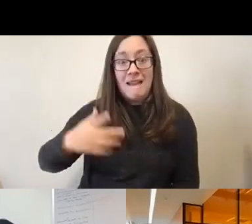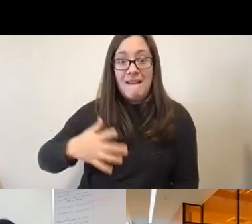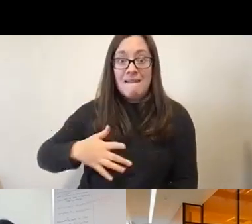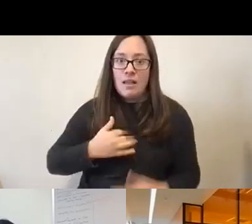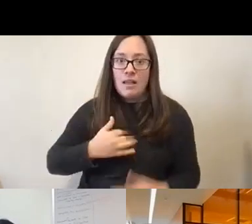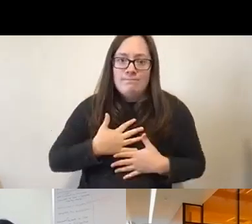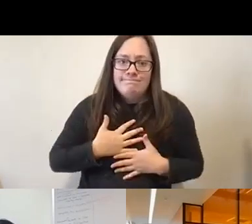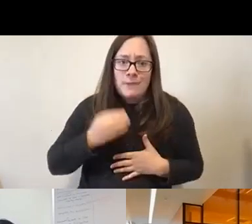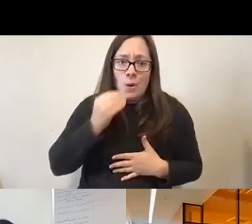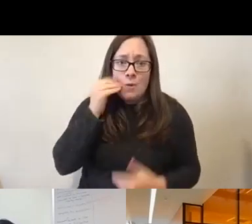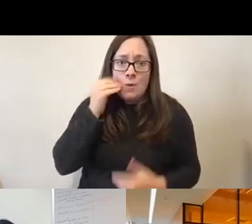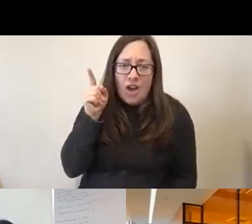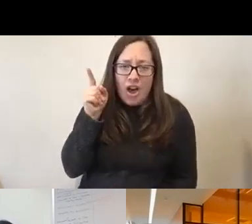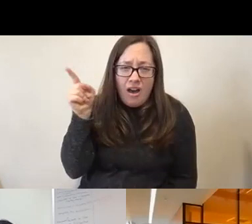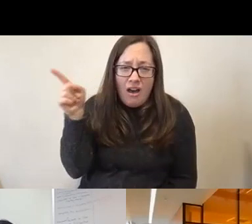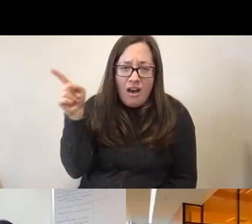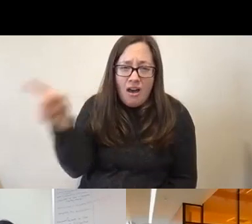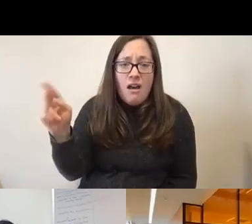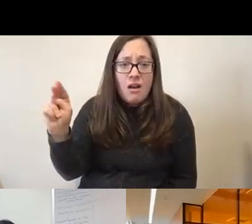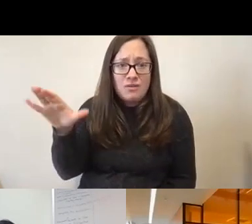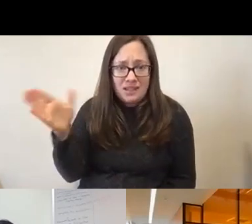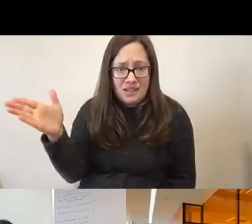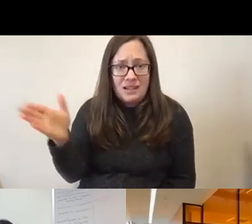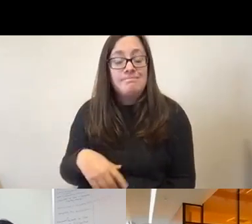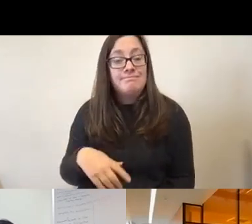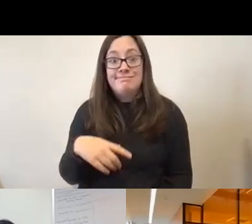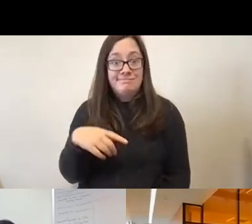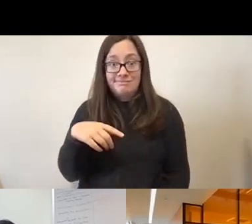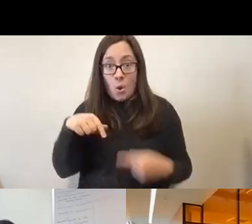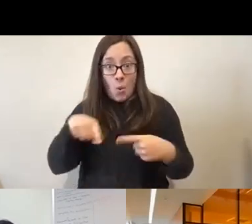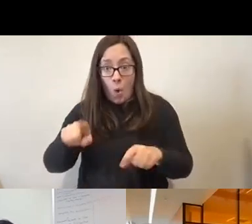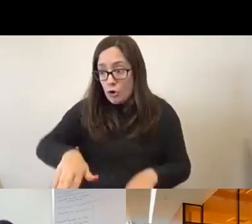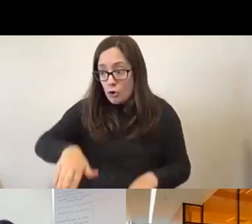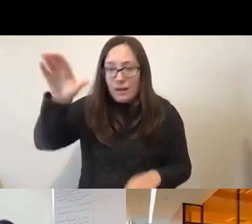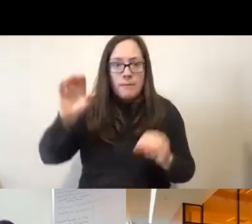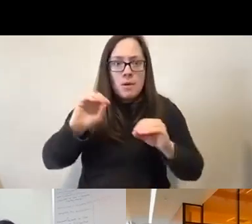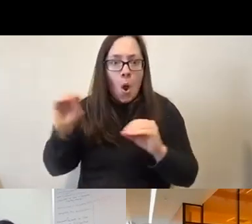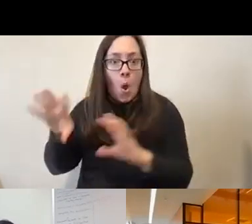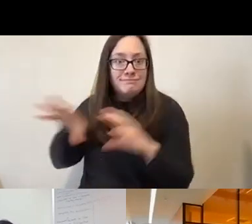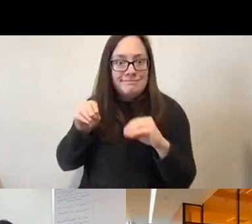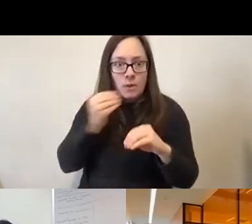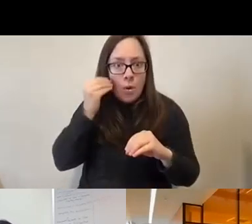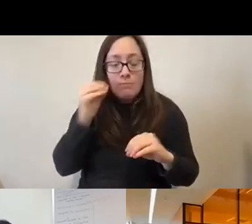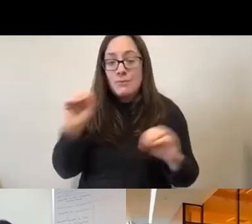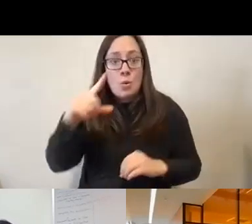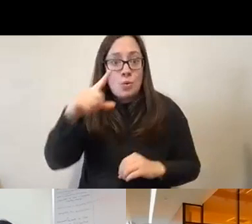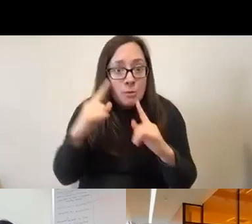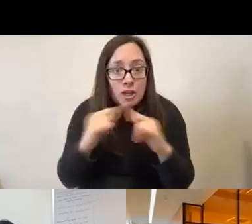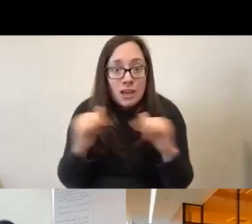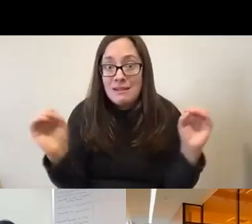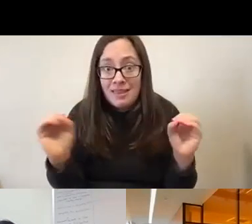home. Having never even been to summer camp, that transition was very difficult. I